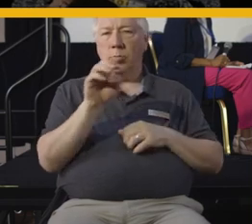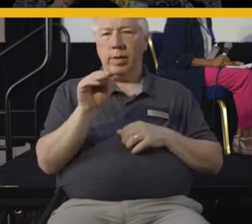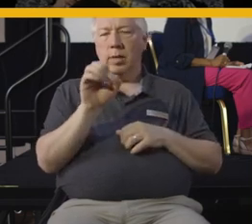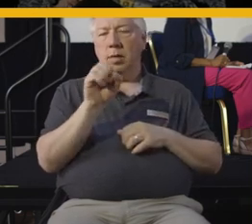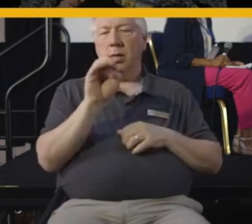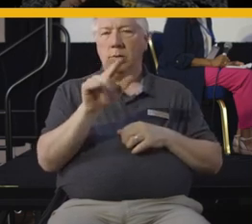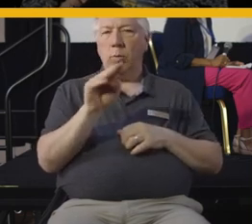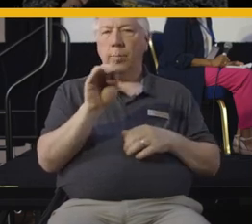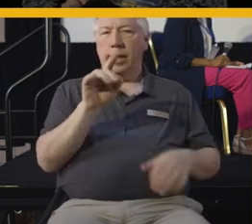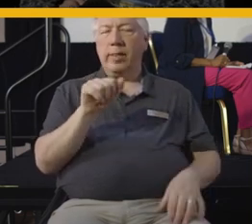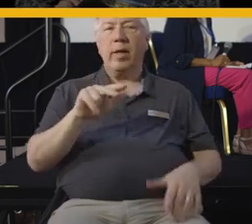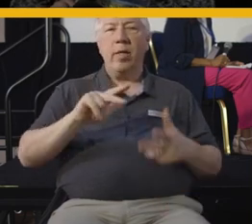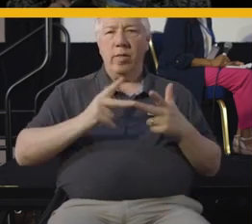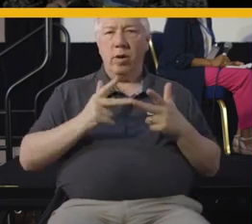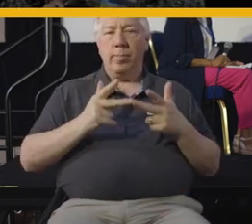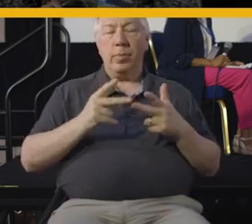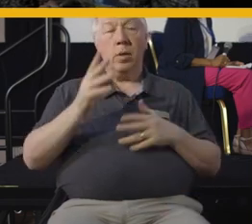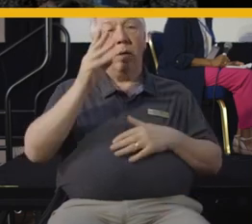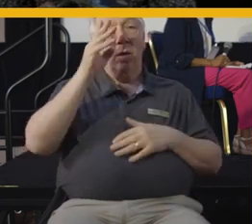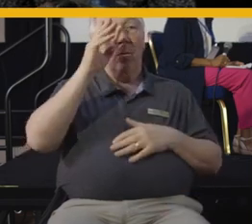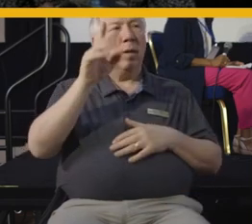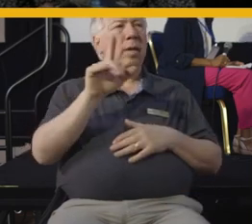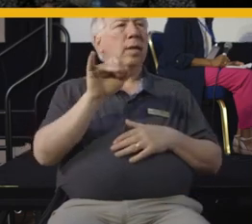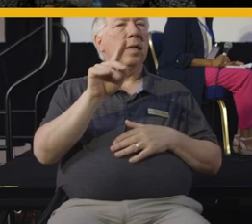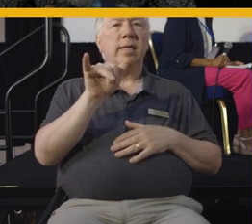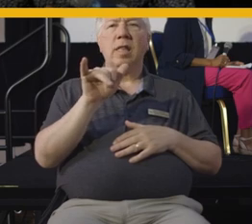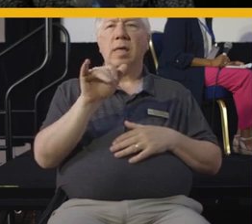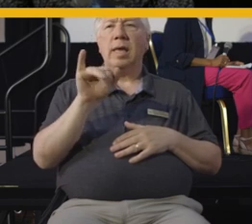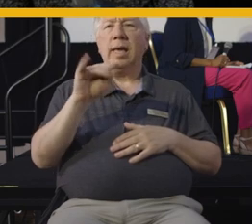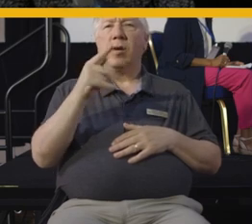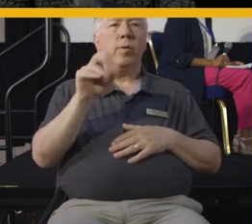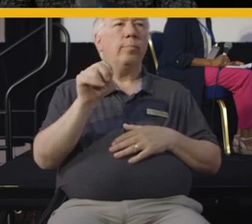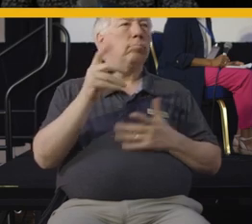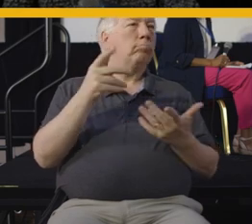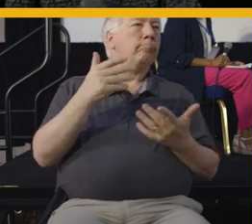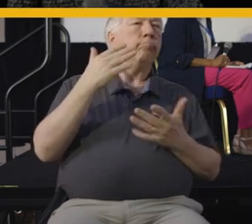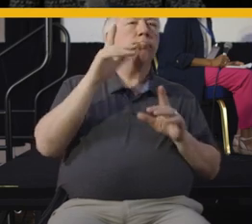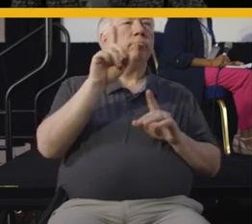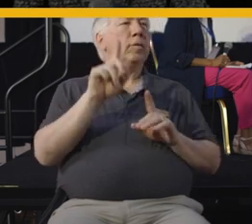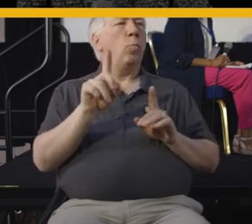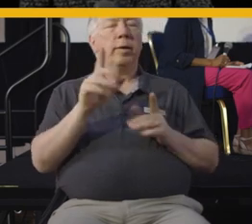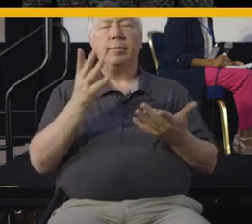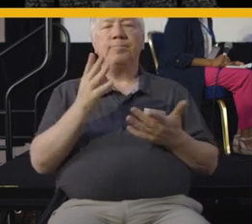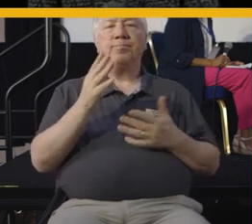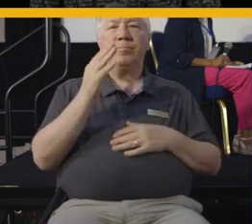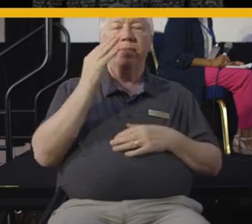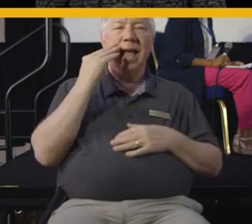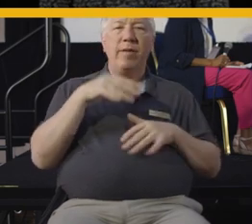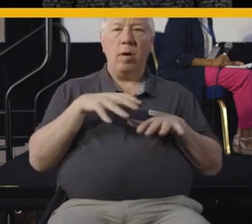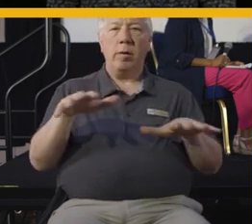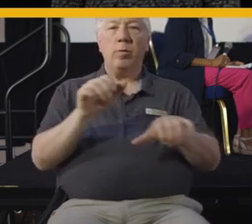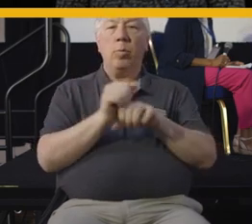So we created Lindsay Ingram, who's in here somewhere as our head of audience. I work very closely with her on that. And